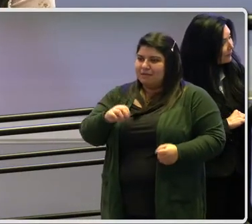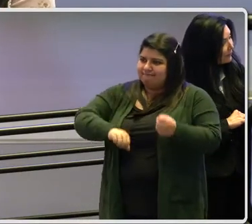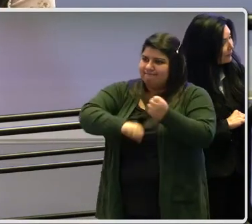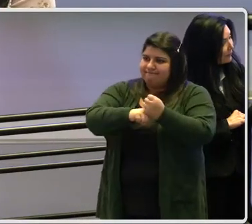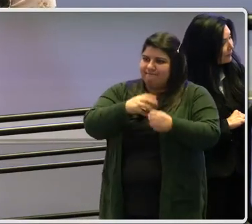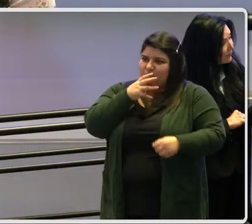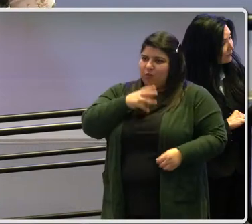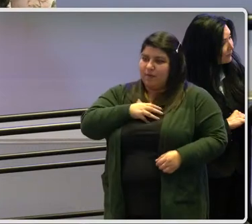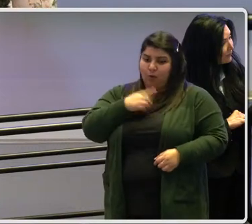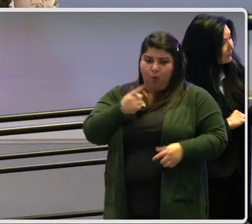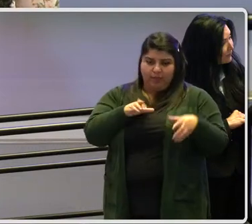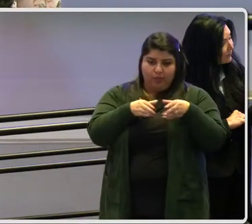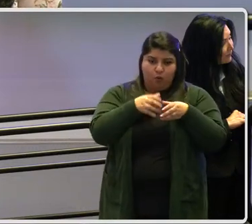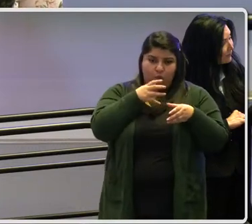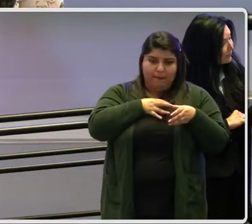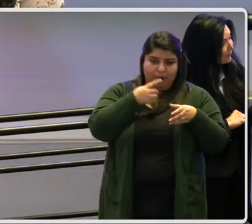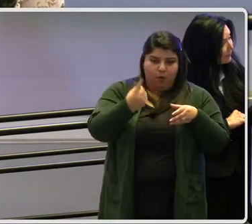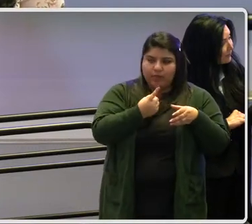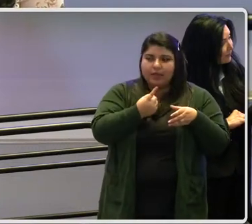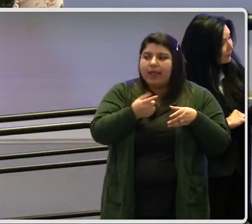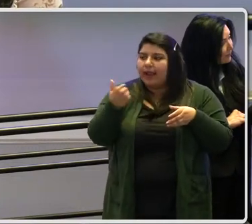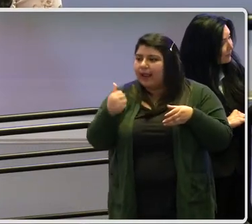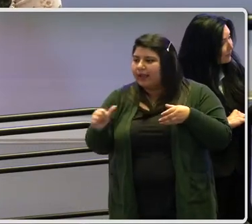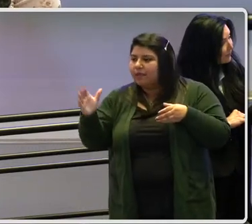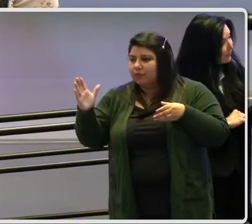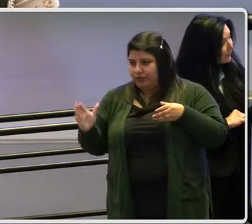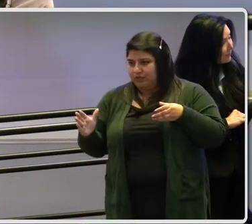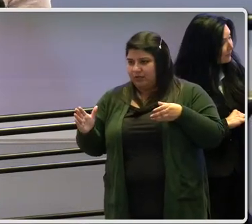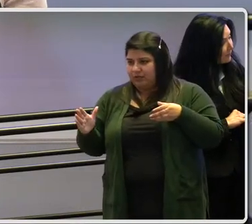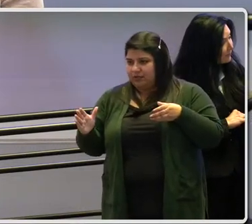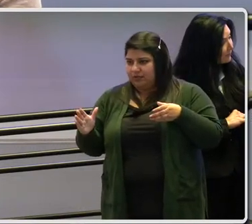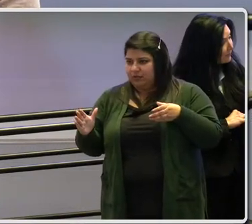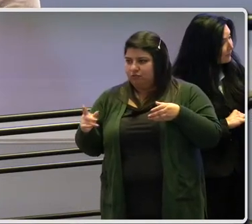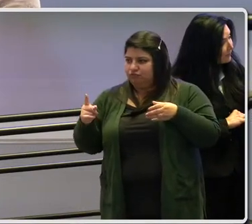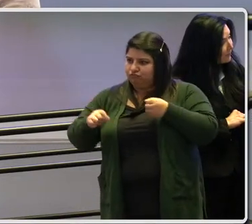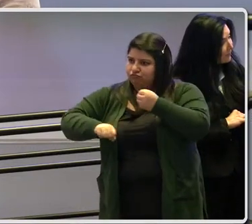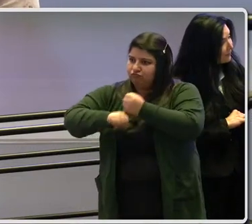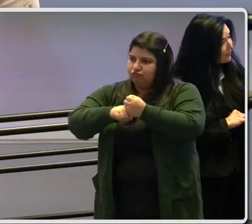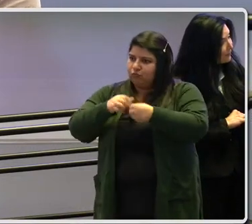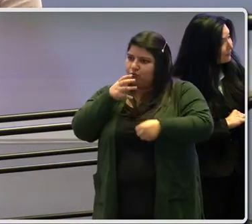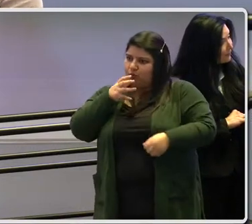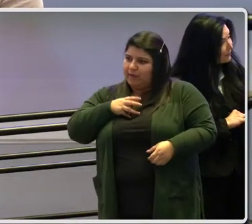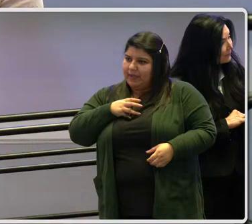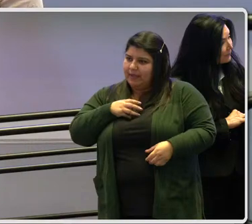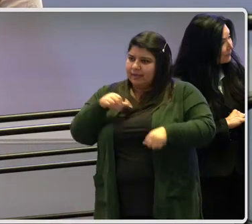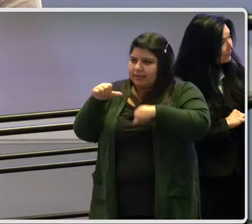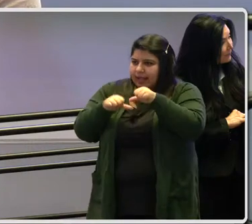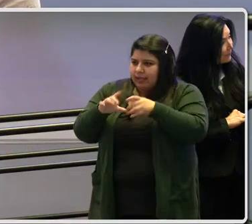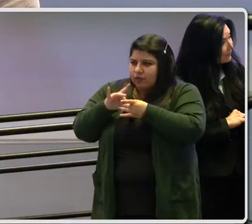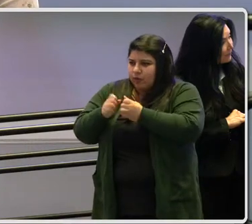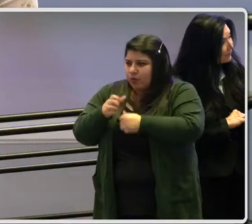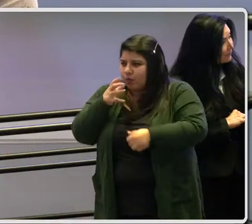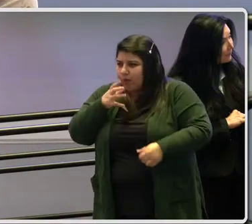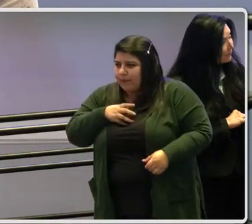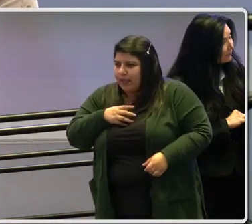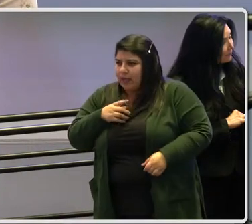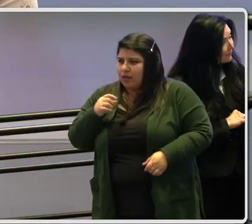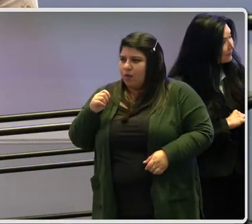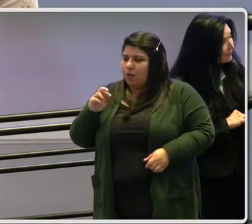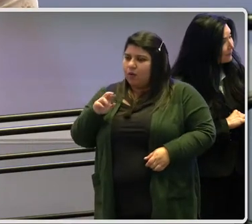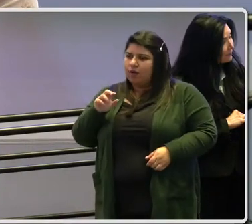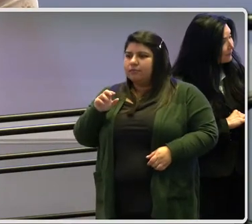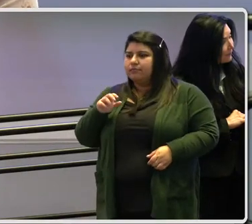for the female bodied, but rather anybody who sort of exemplifies womanhood, signs of femininity, like a signal